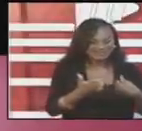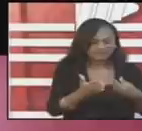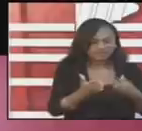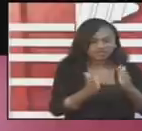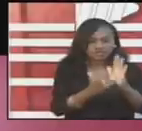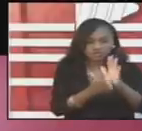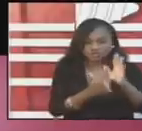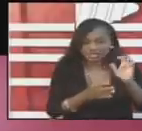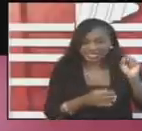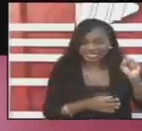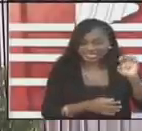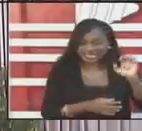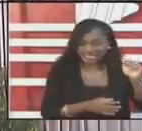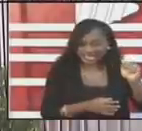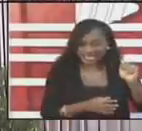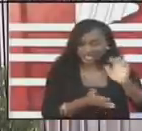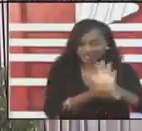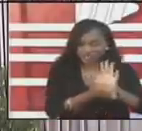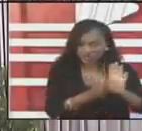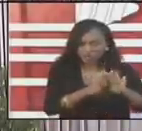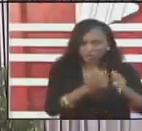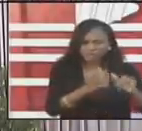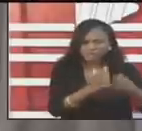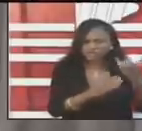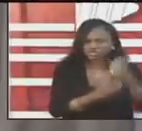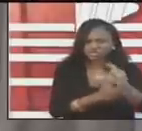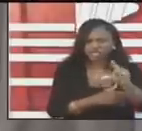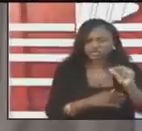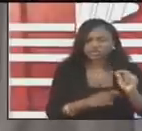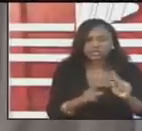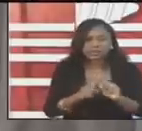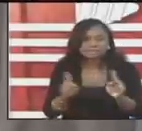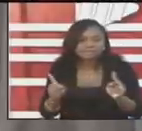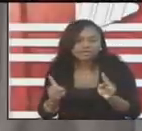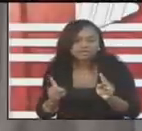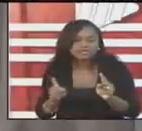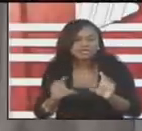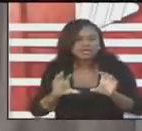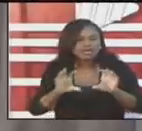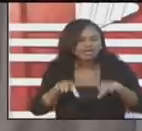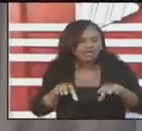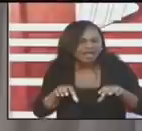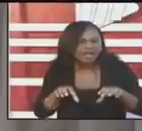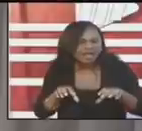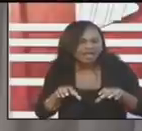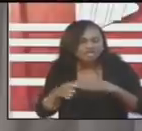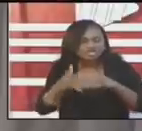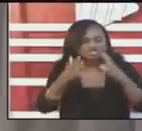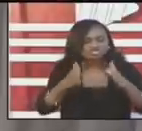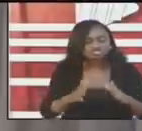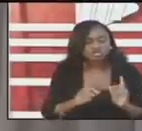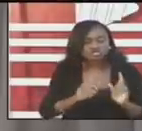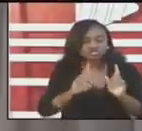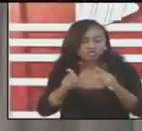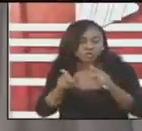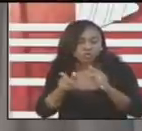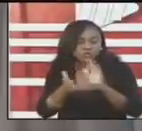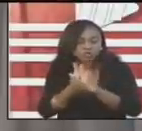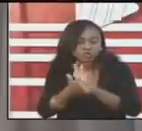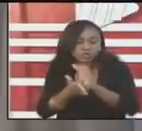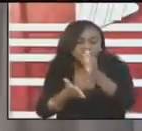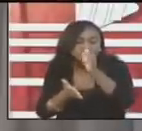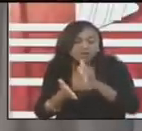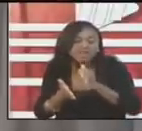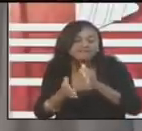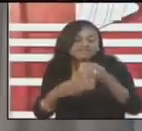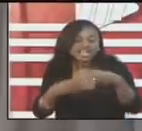my only question this morning. Thanks. Yeah, so I mean, the exemption we had given, not exemption, but exemption to the norm was really to facilitate examination